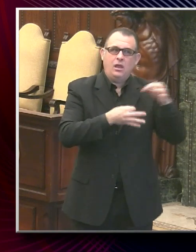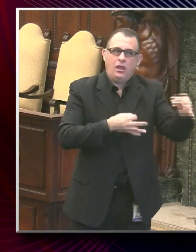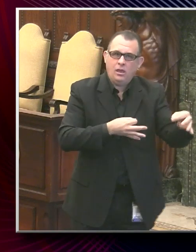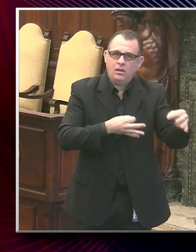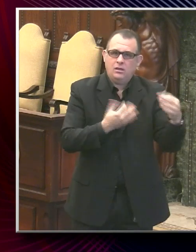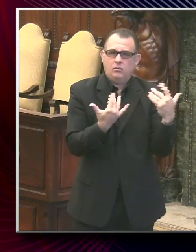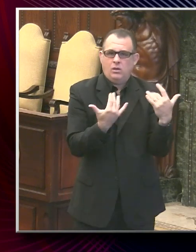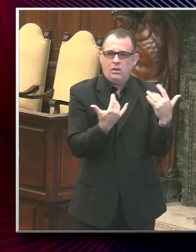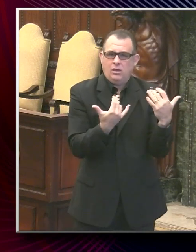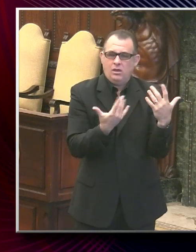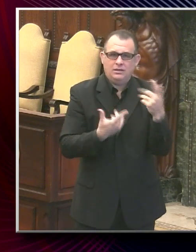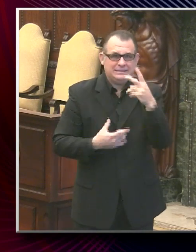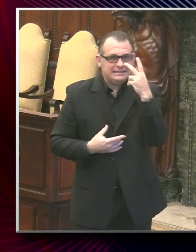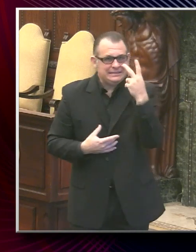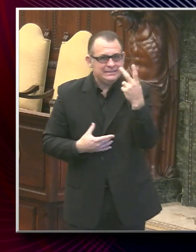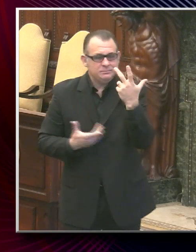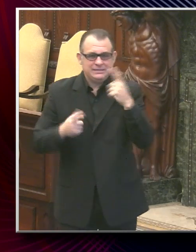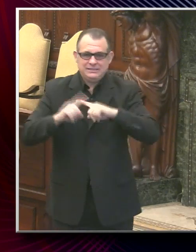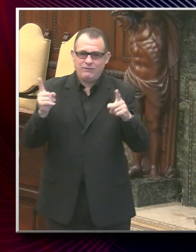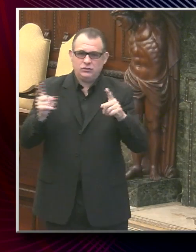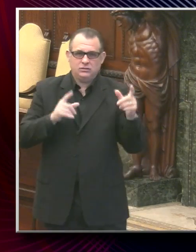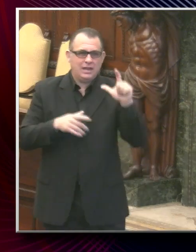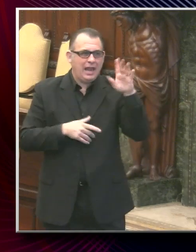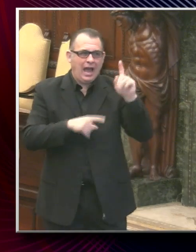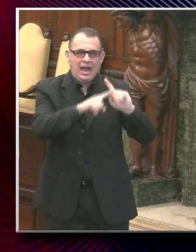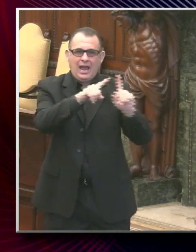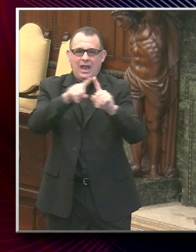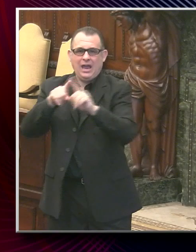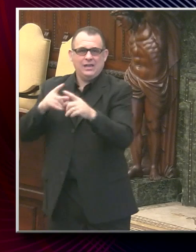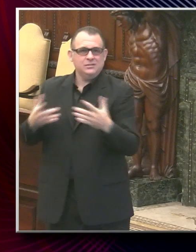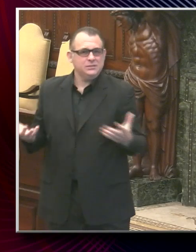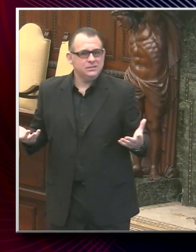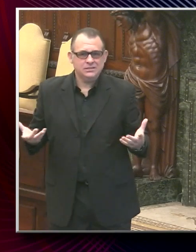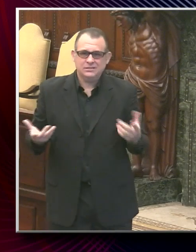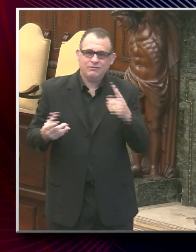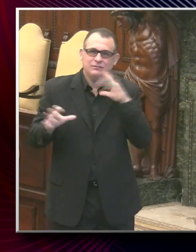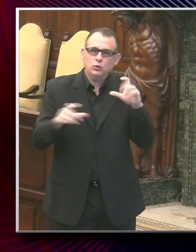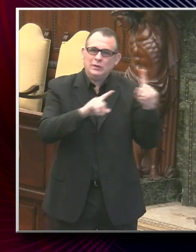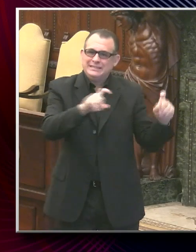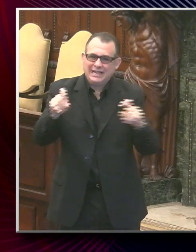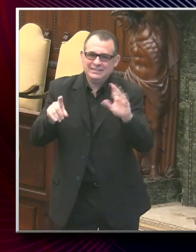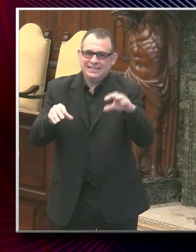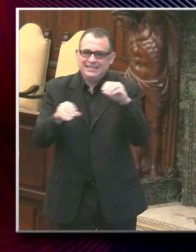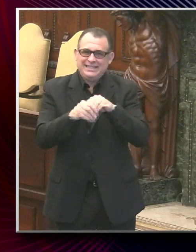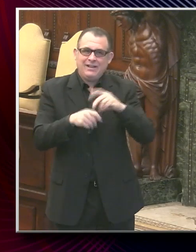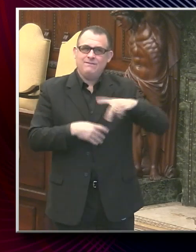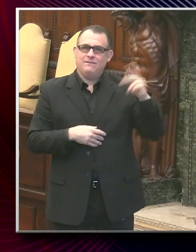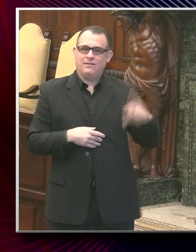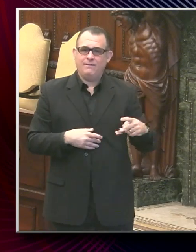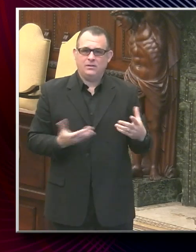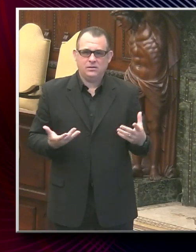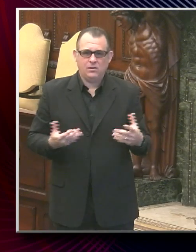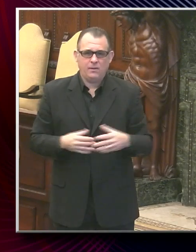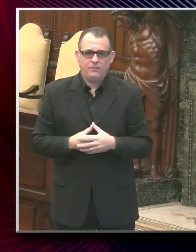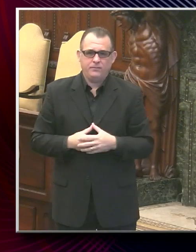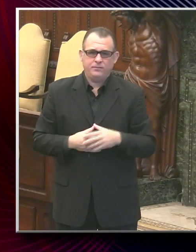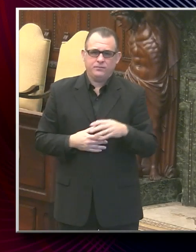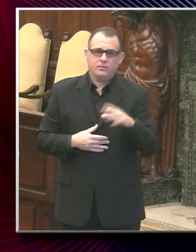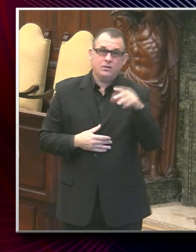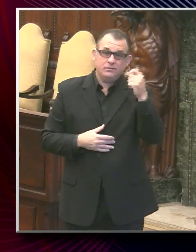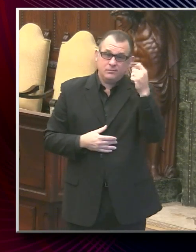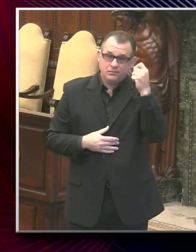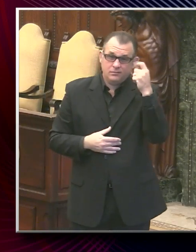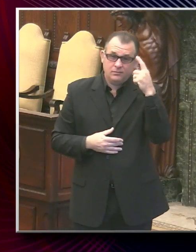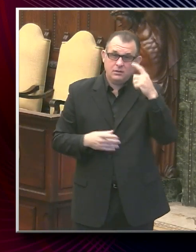And these two big laboratories do about 1/4 of the tests here in Philadelphia. And the reason for that is that these two big laboratories are